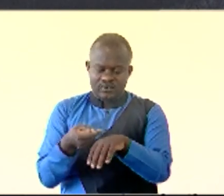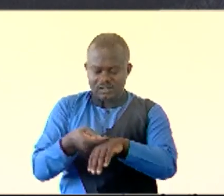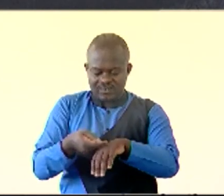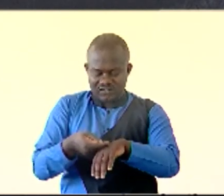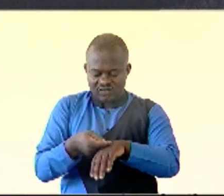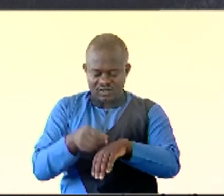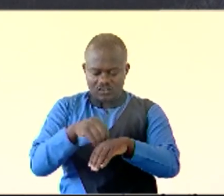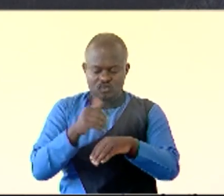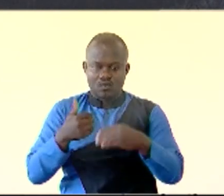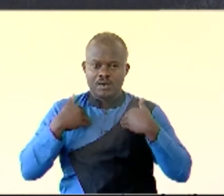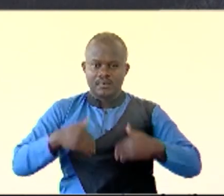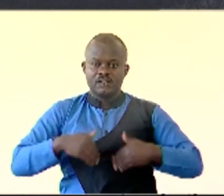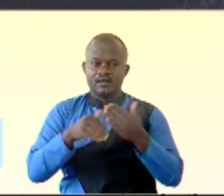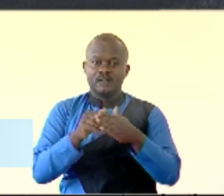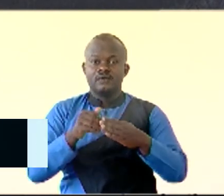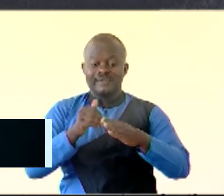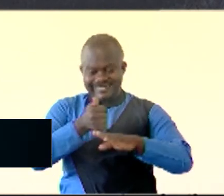has passed on the first line of defense.